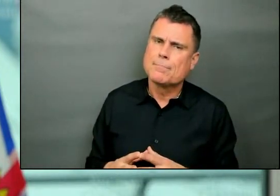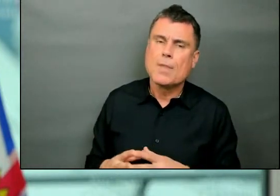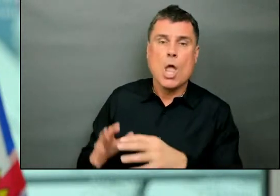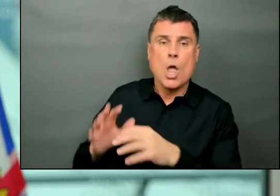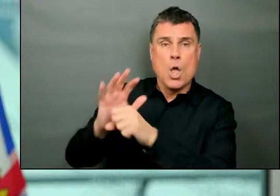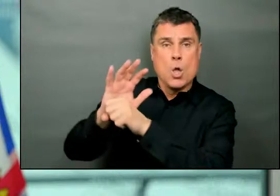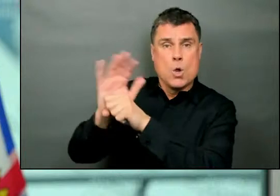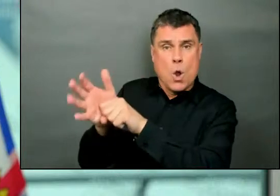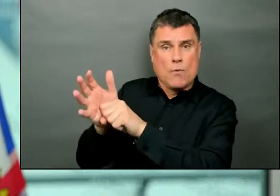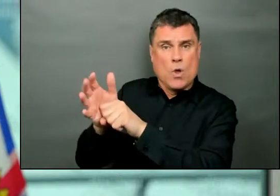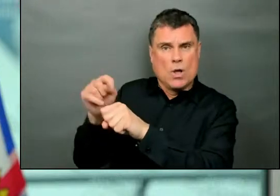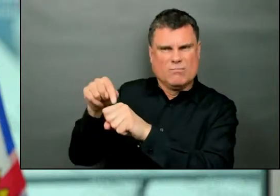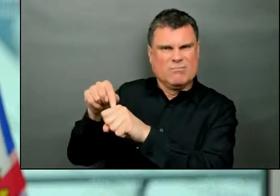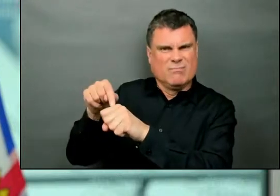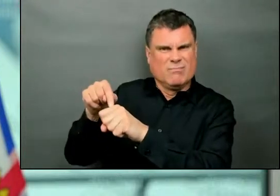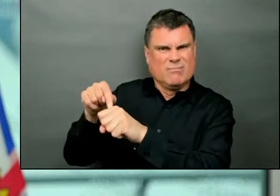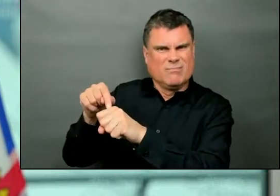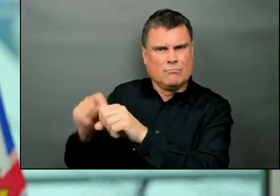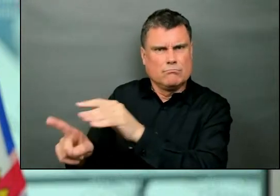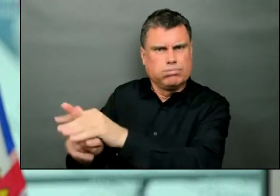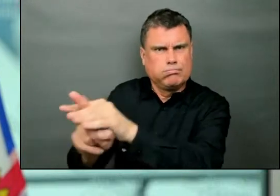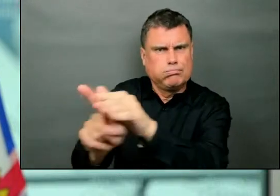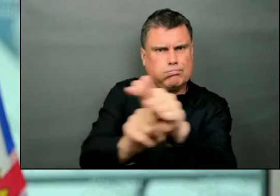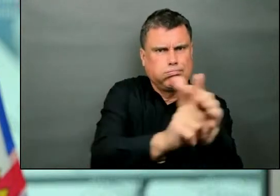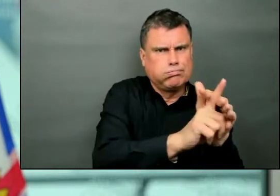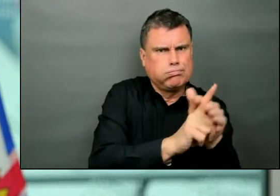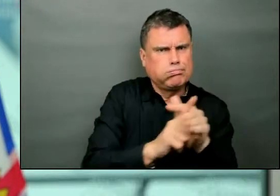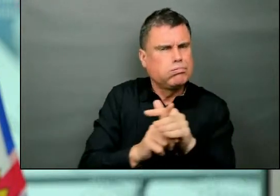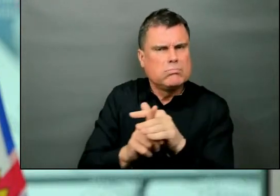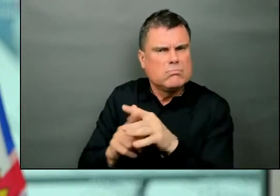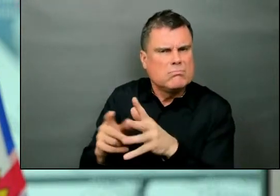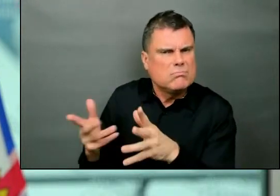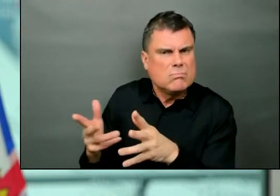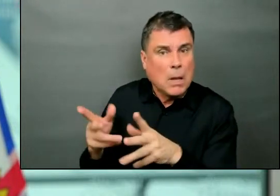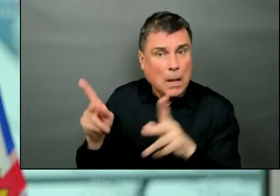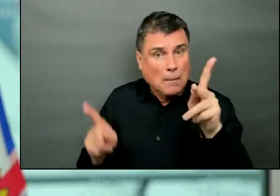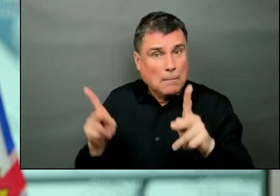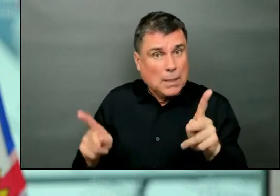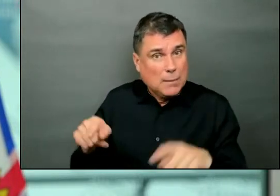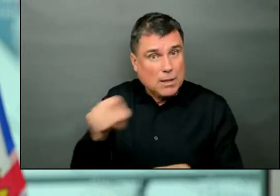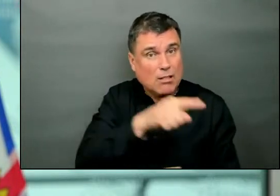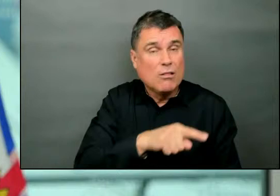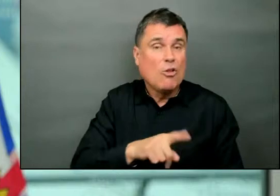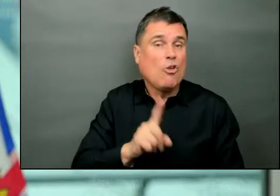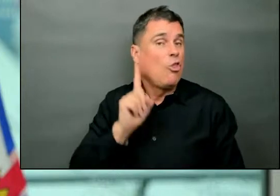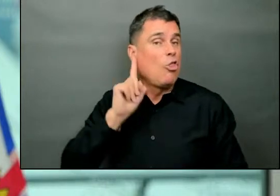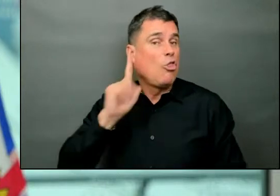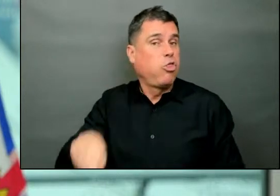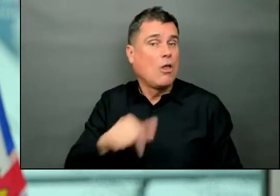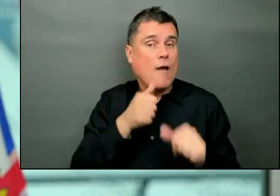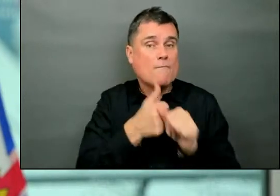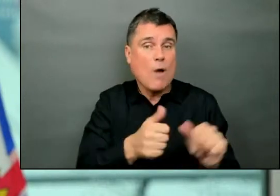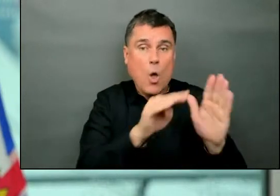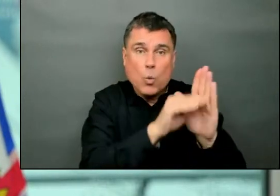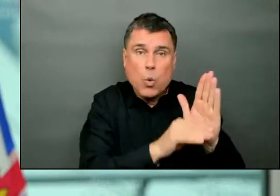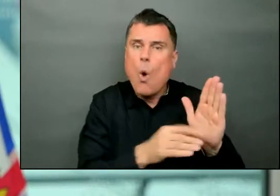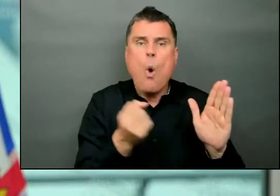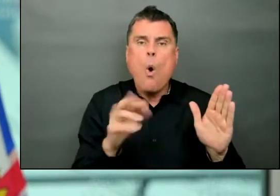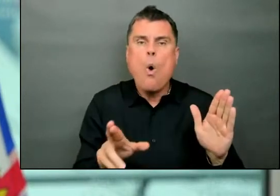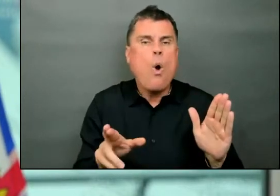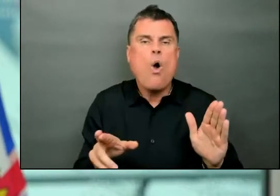it generally people not following the rules, or is it spreading in workplaces or other places despite the rules that are in